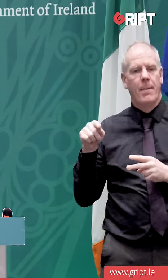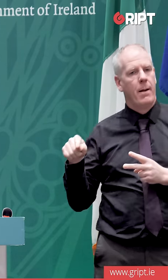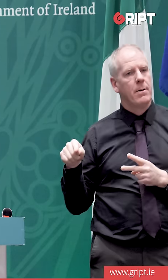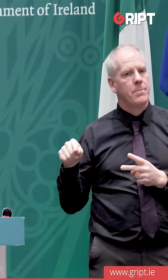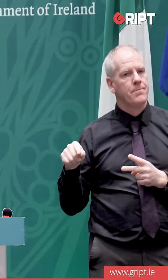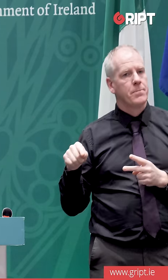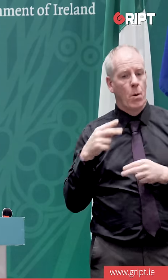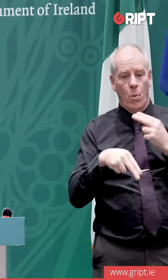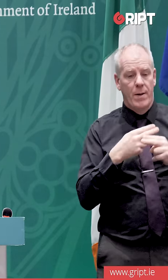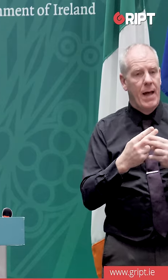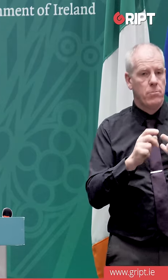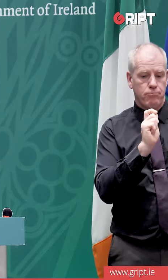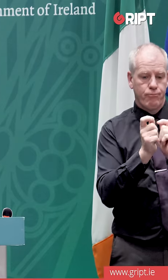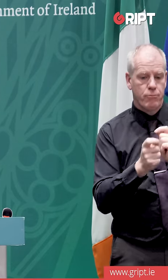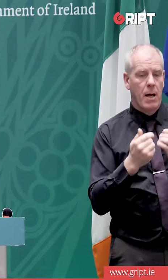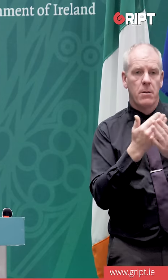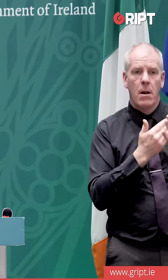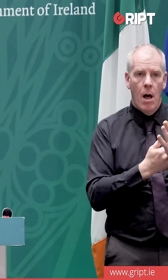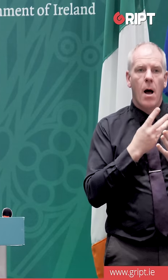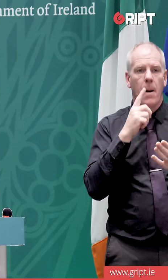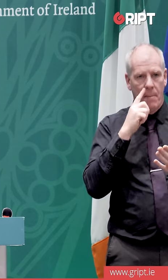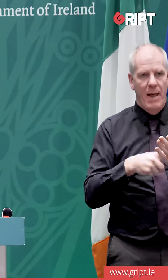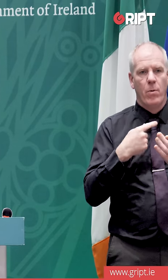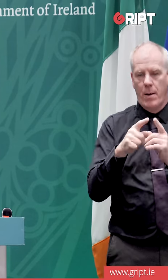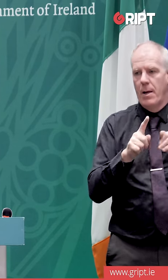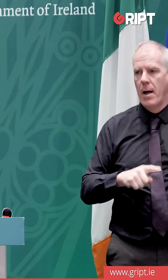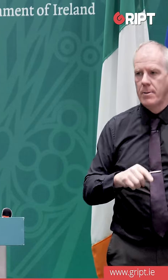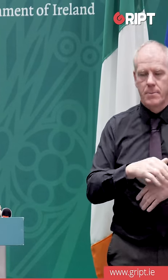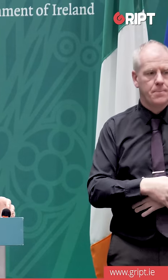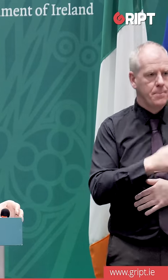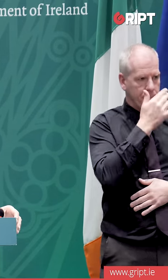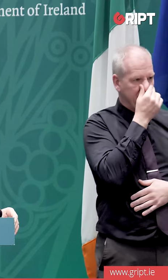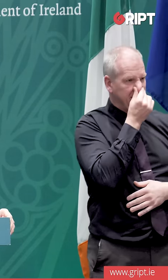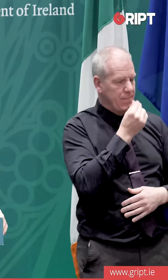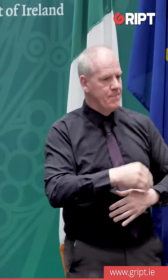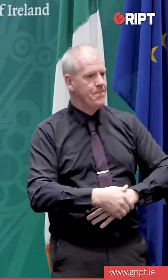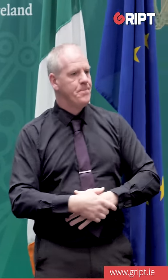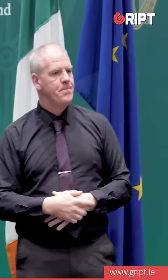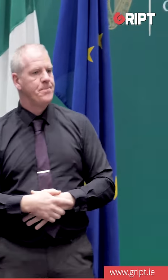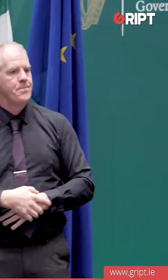And if we do not update this legislation, I believe that we are letting them down. So there's currently no... Sure.